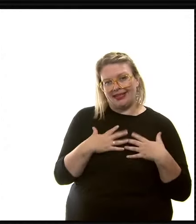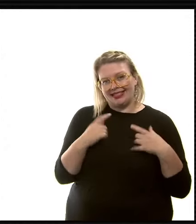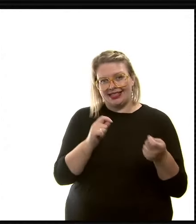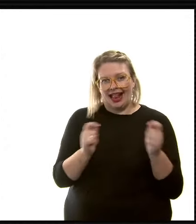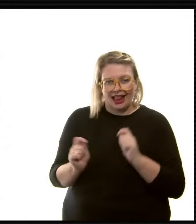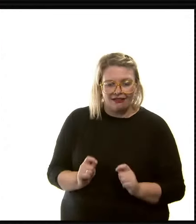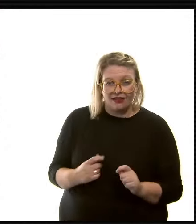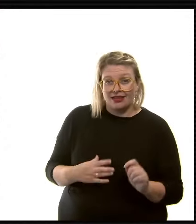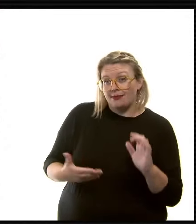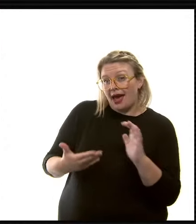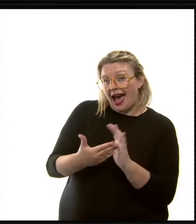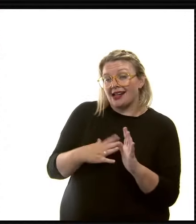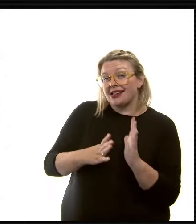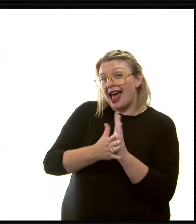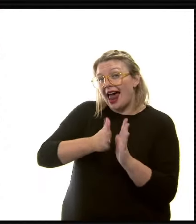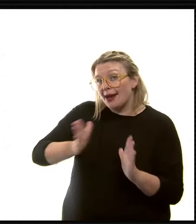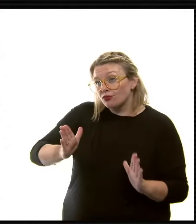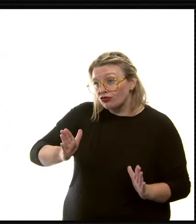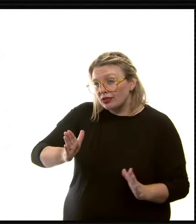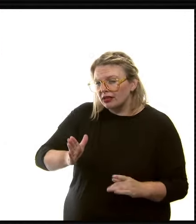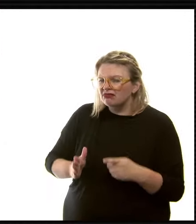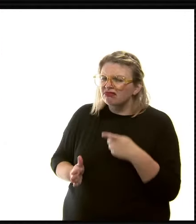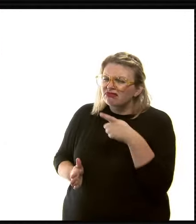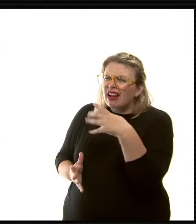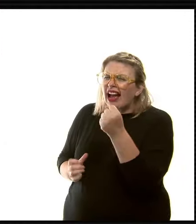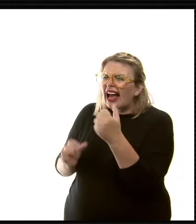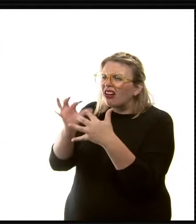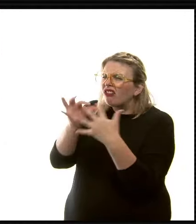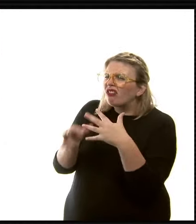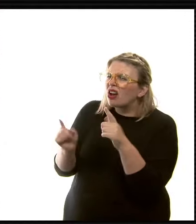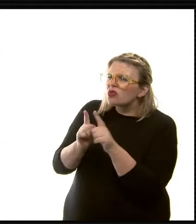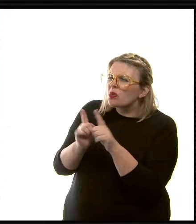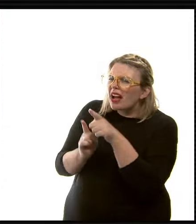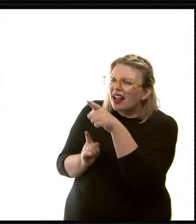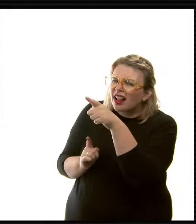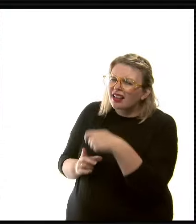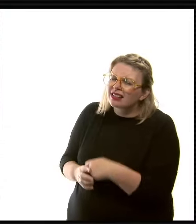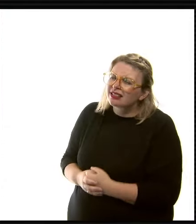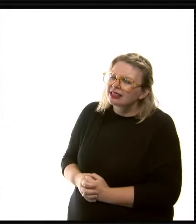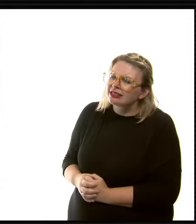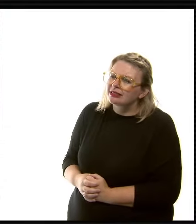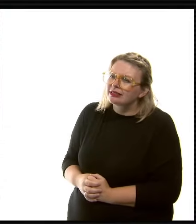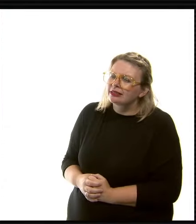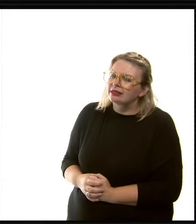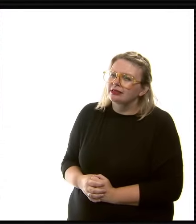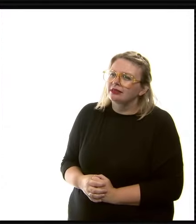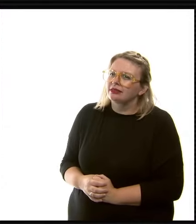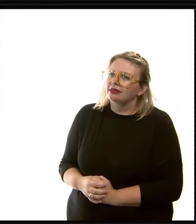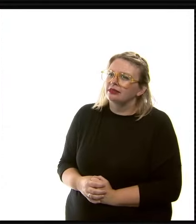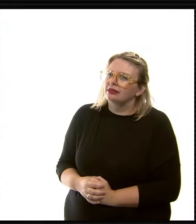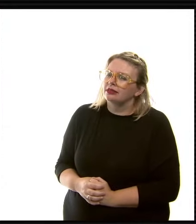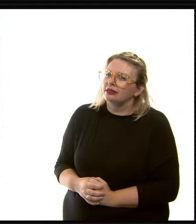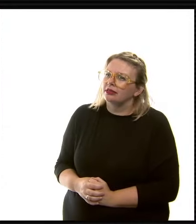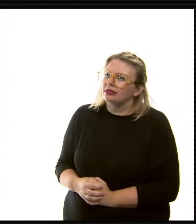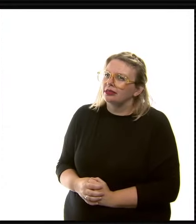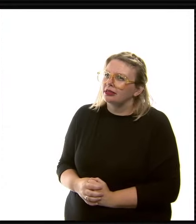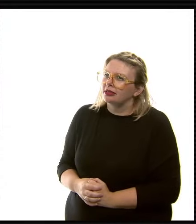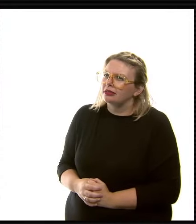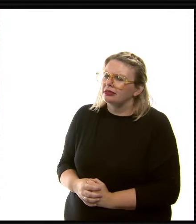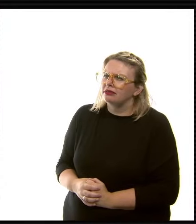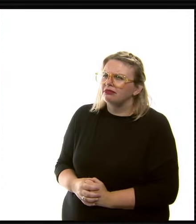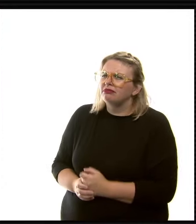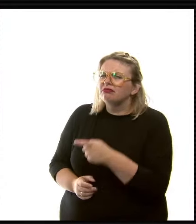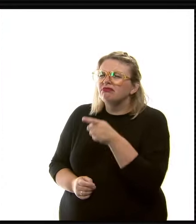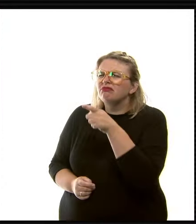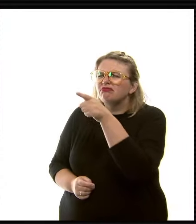library, and you've got a couple of little examples in there as well, don't you? That you put in yours. Yeah, in mine, yeah. I also noticed that you made a room in your